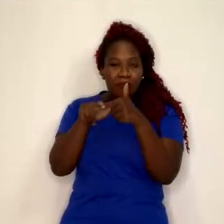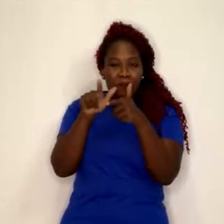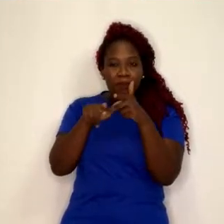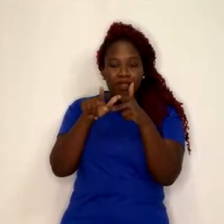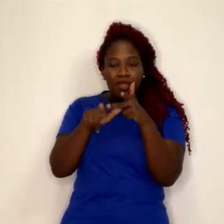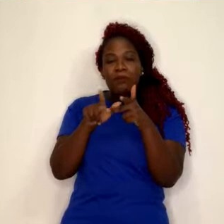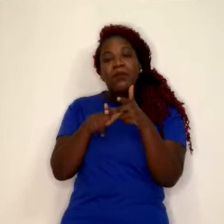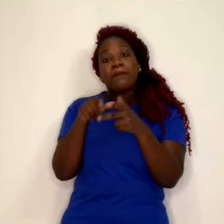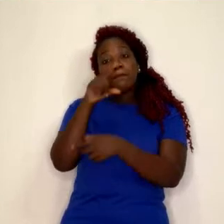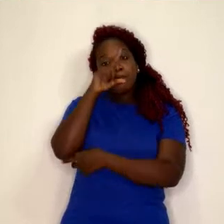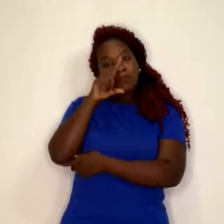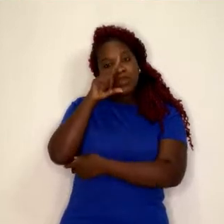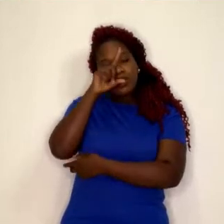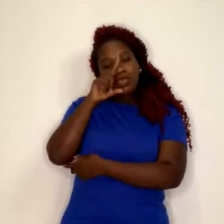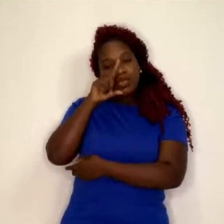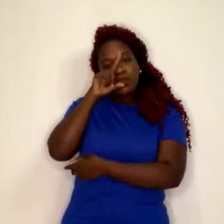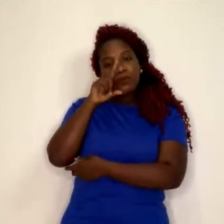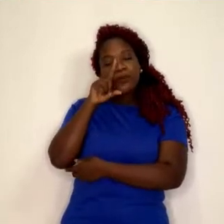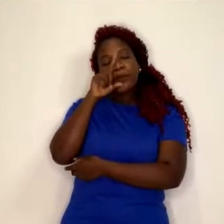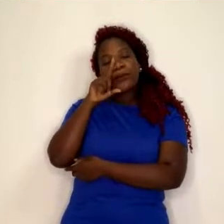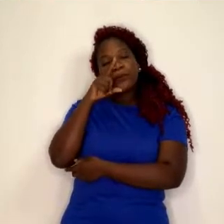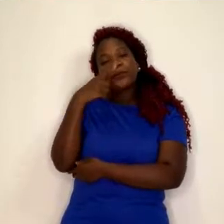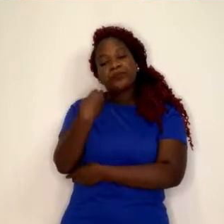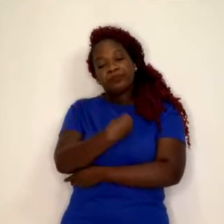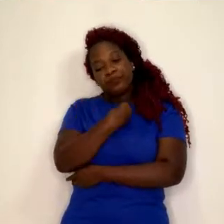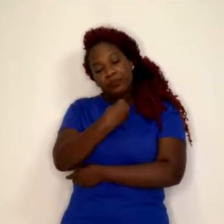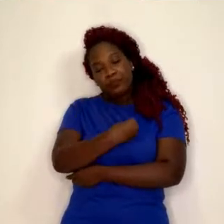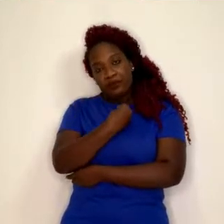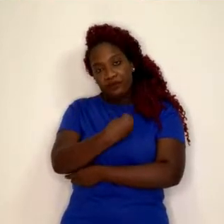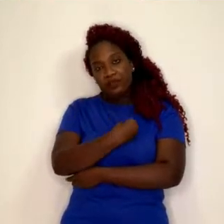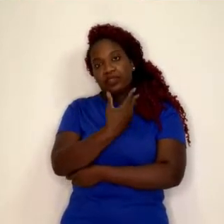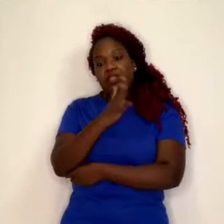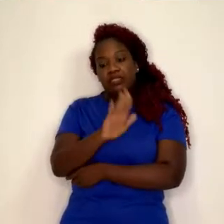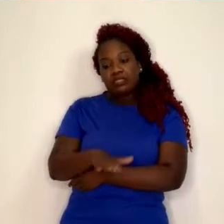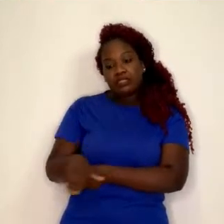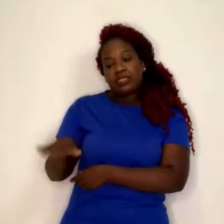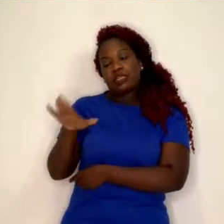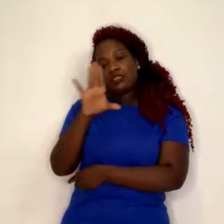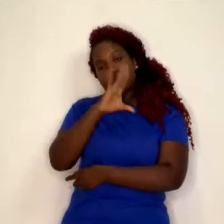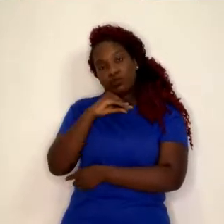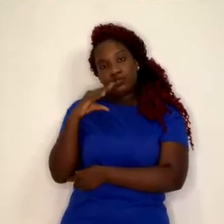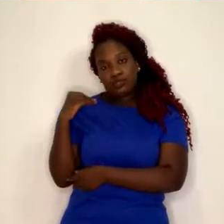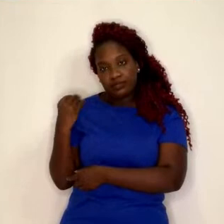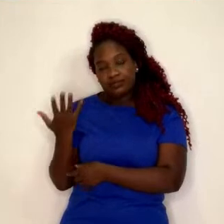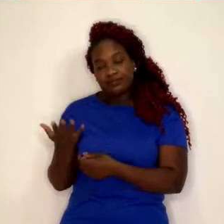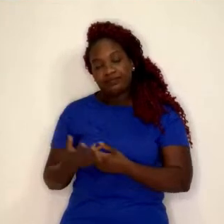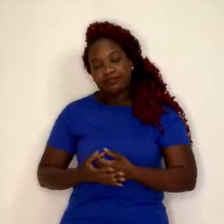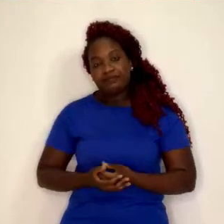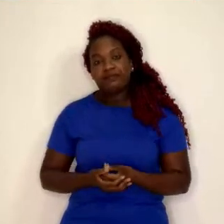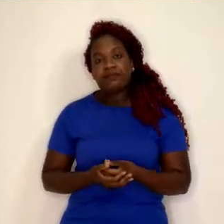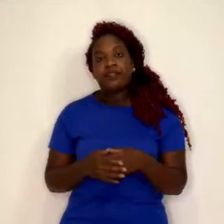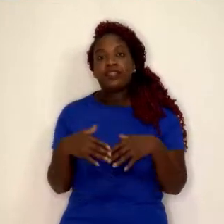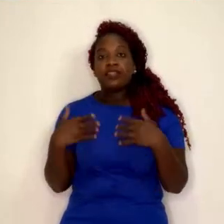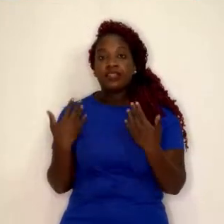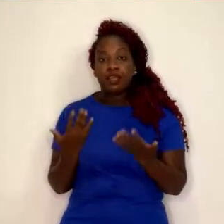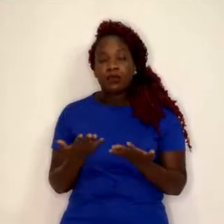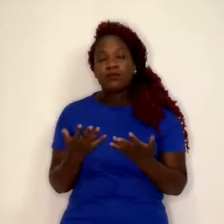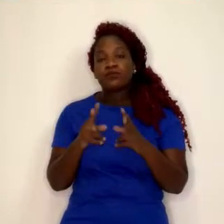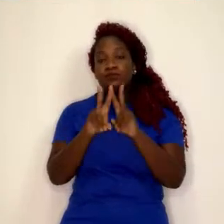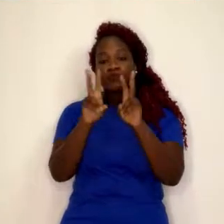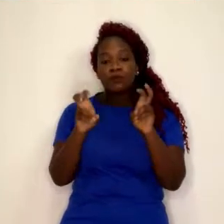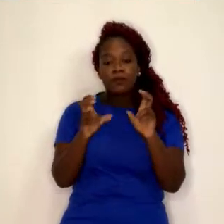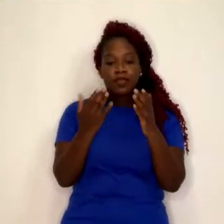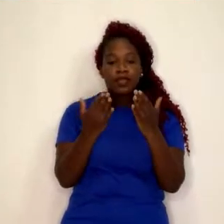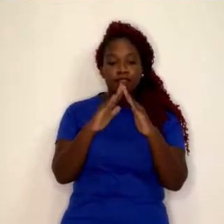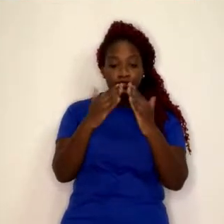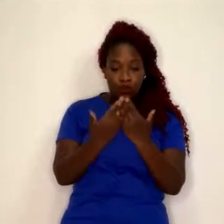transportation, meaning putting at risk the lives of these children and teenagers.